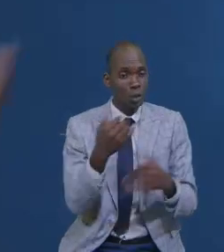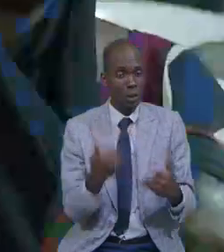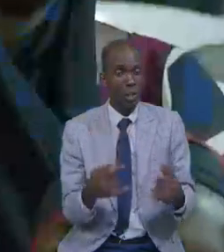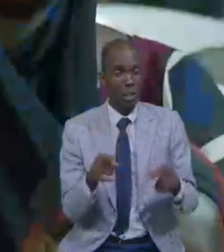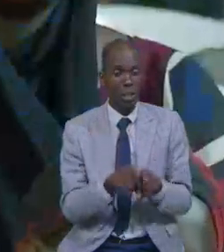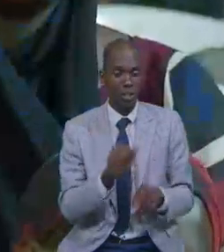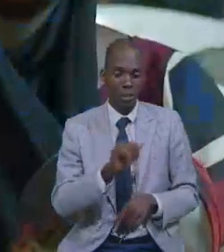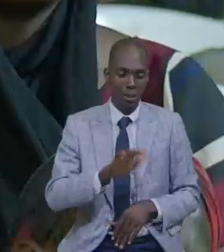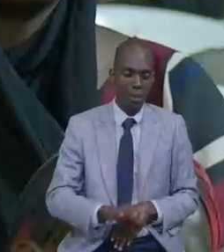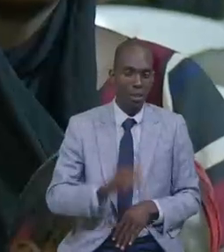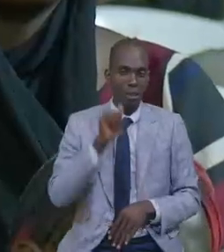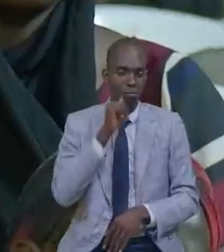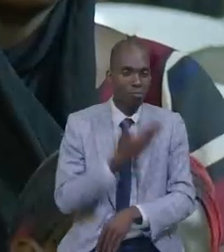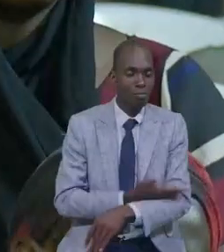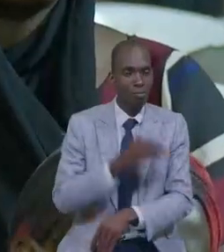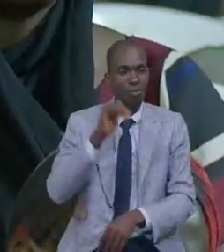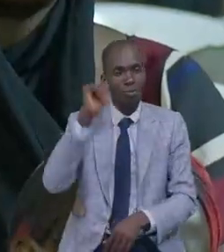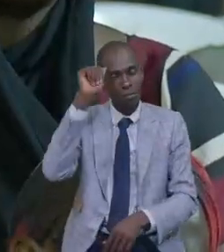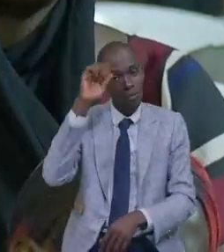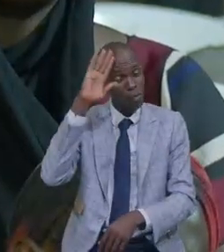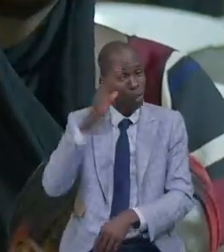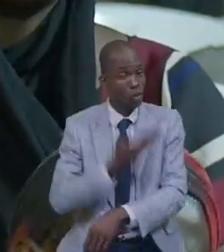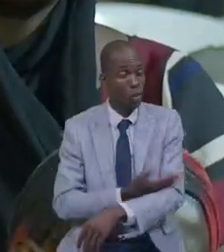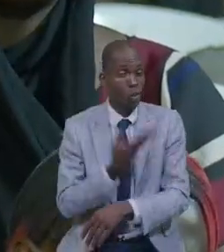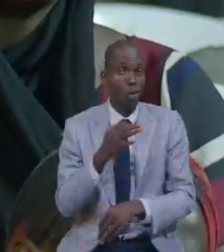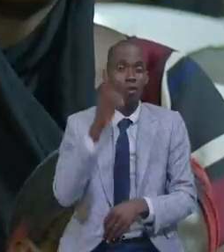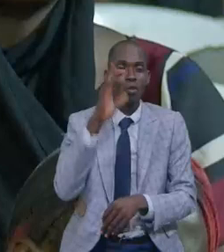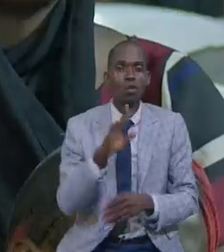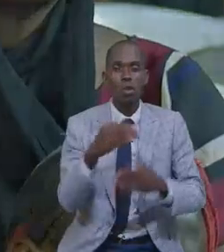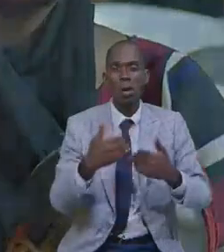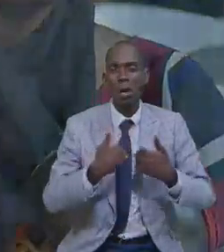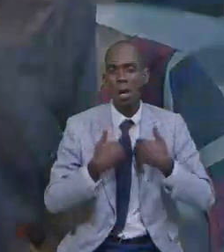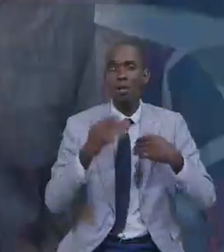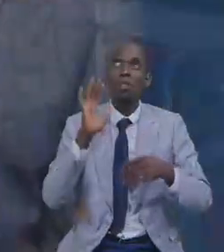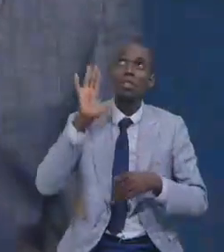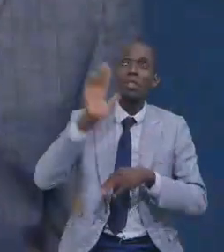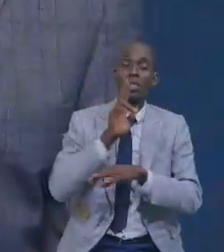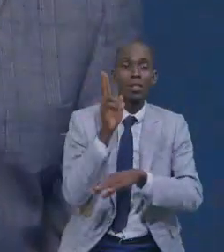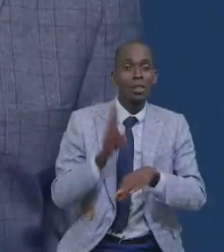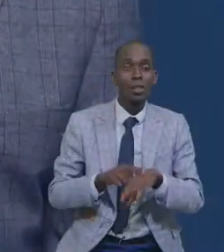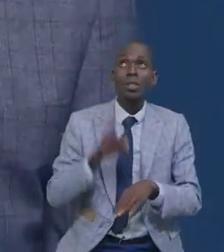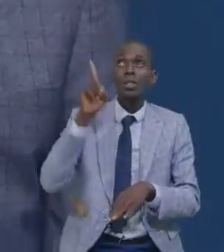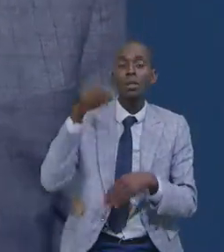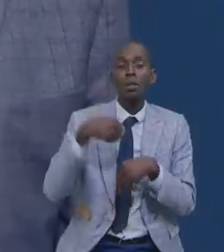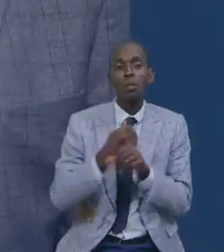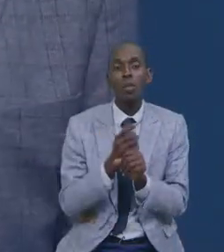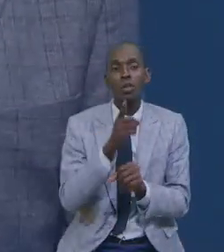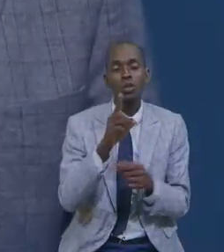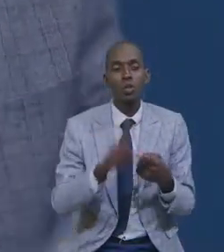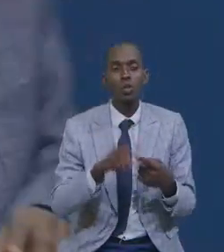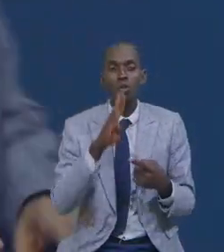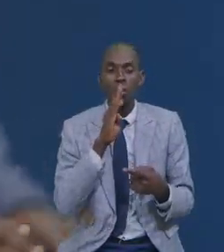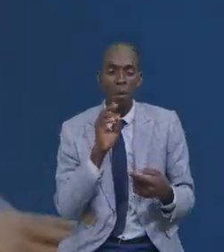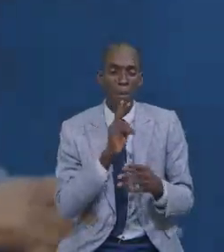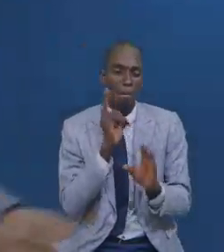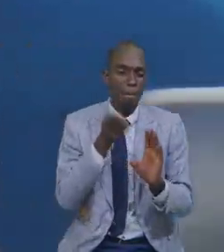of God, a daughter of God, and you have the nature, he makes us partakers of the divine nature as we come to